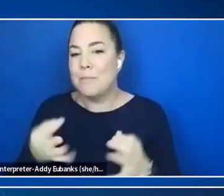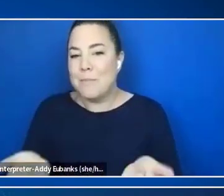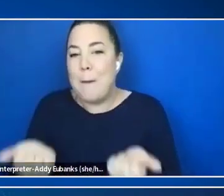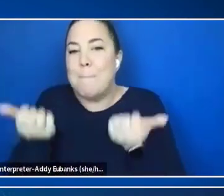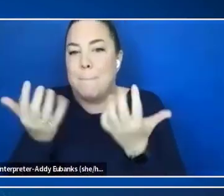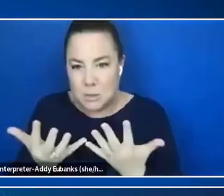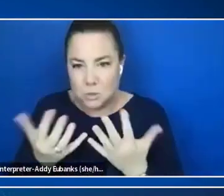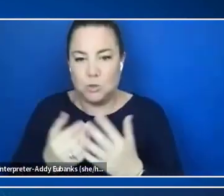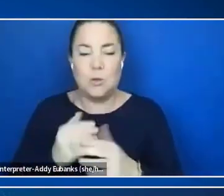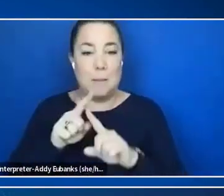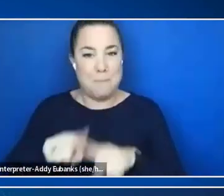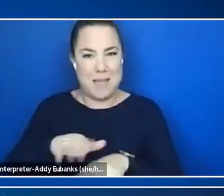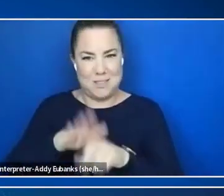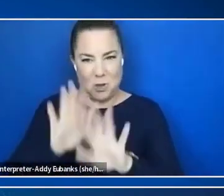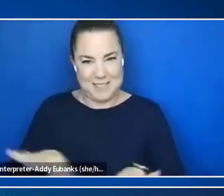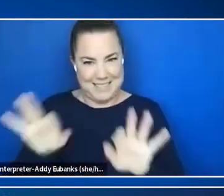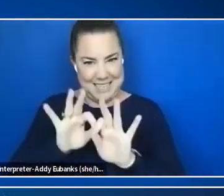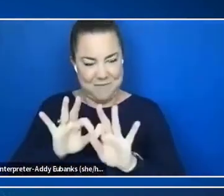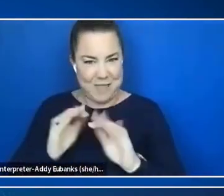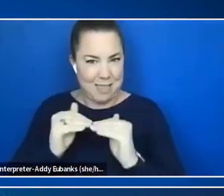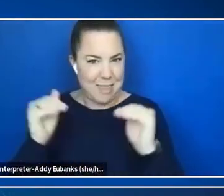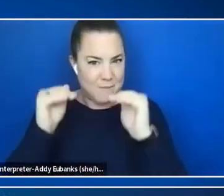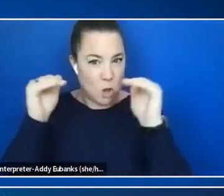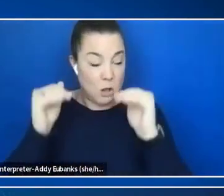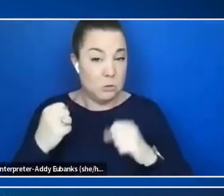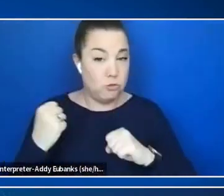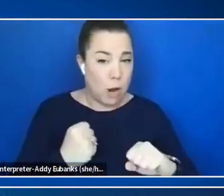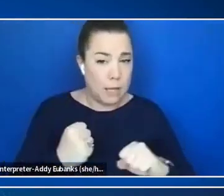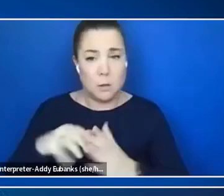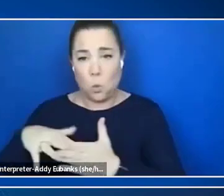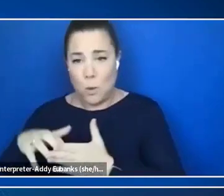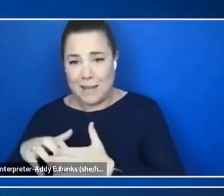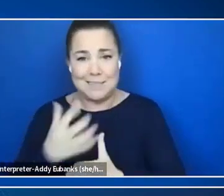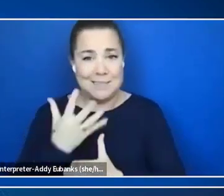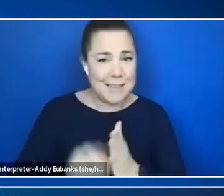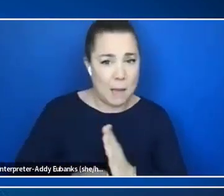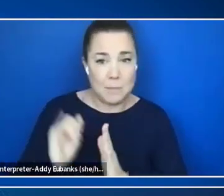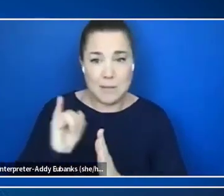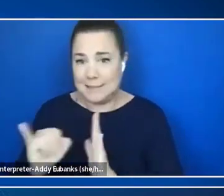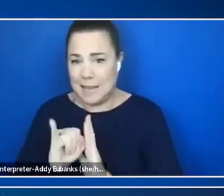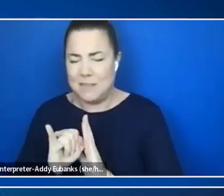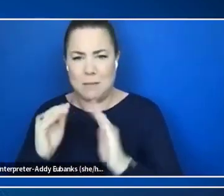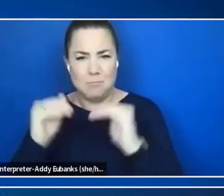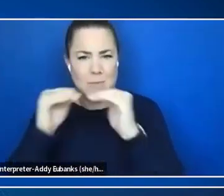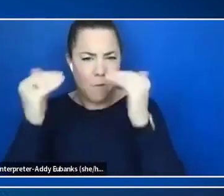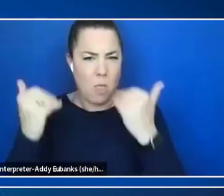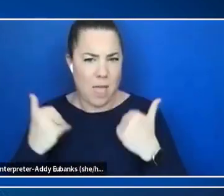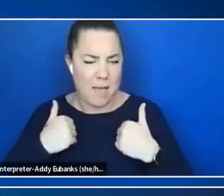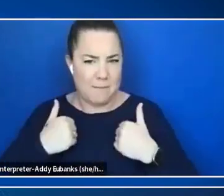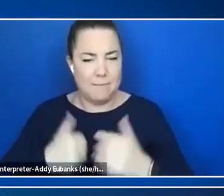the significance of the strengths or weaknesses or the gaps that are identified.